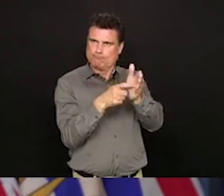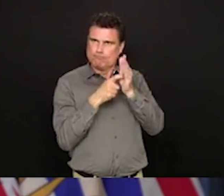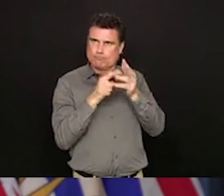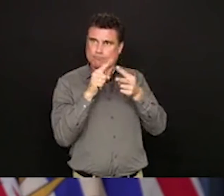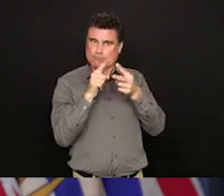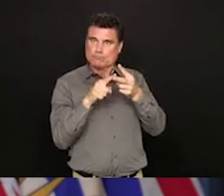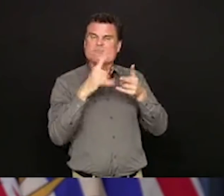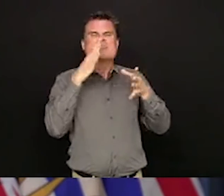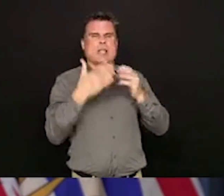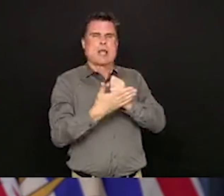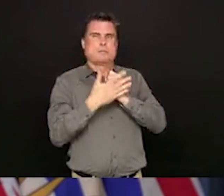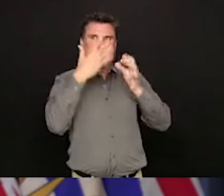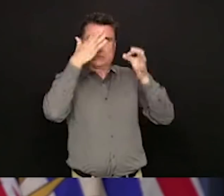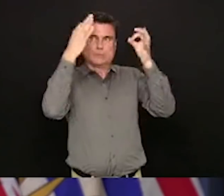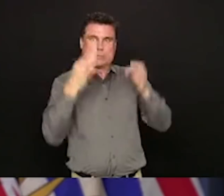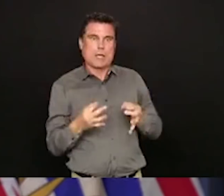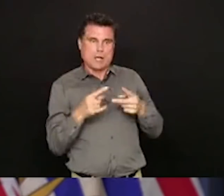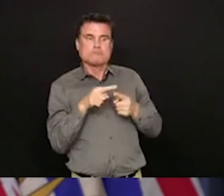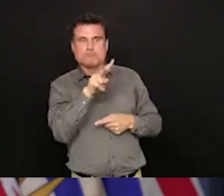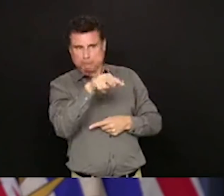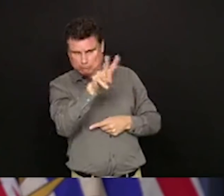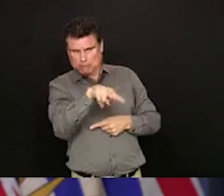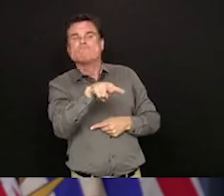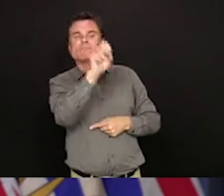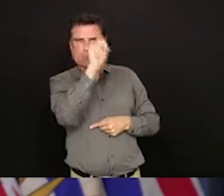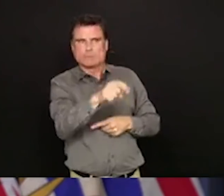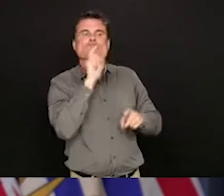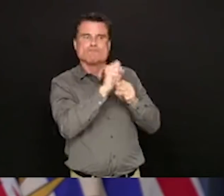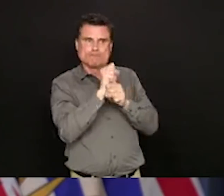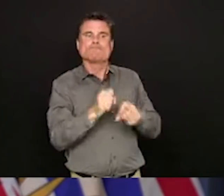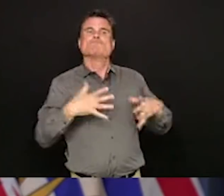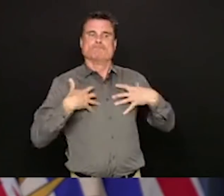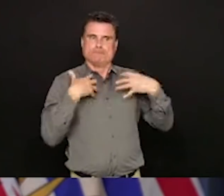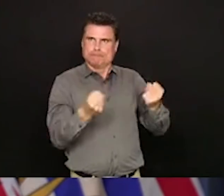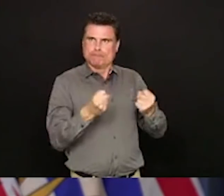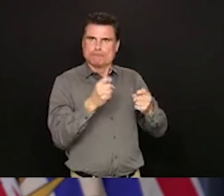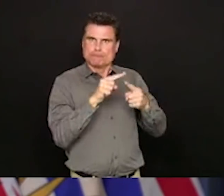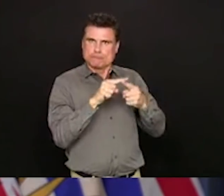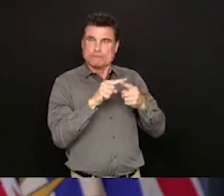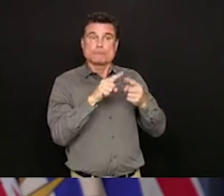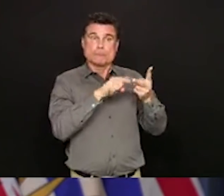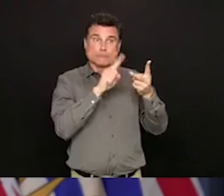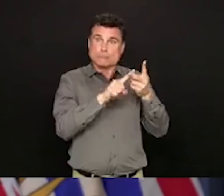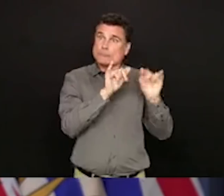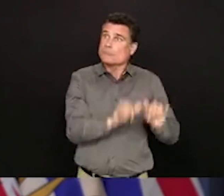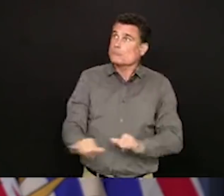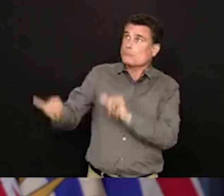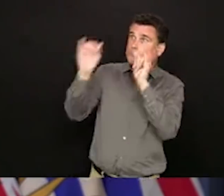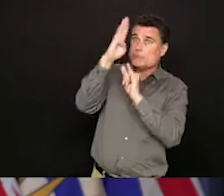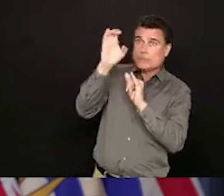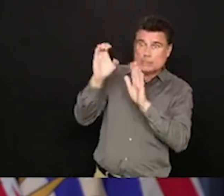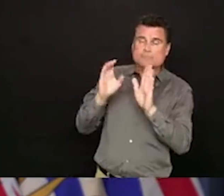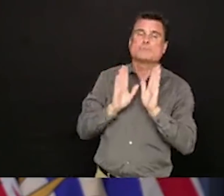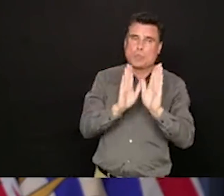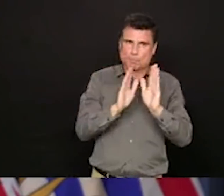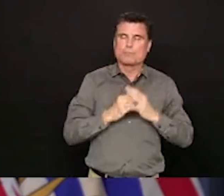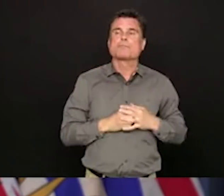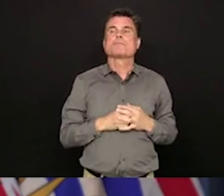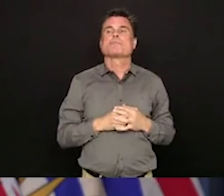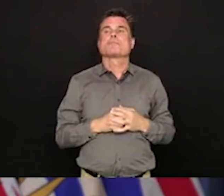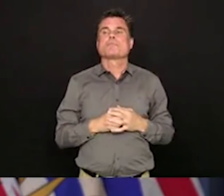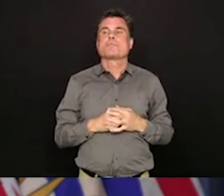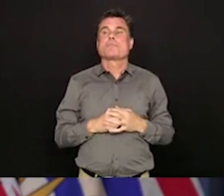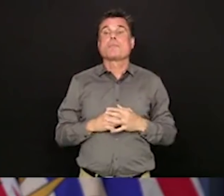the same across BC, but I will address one issue in a minute. So initially, around the world, we were using,